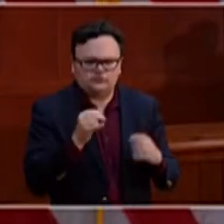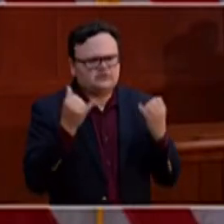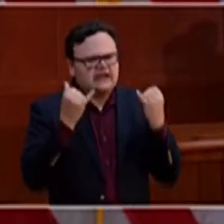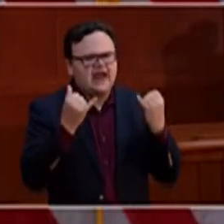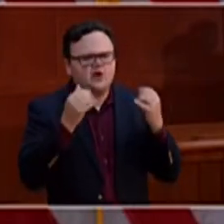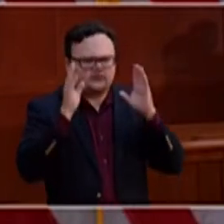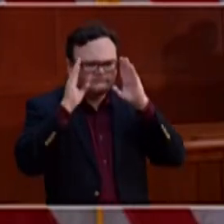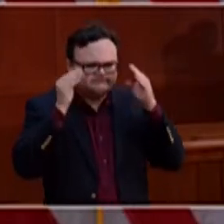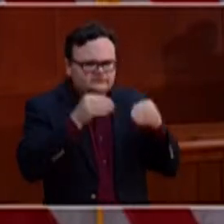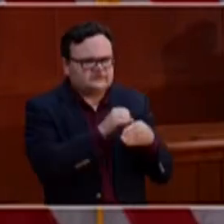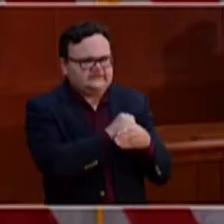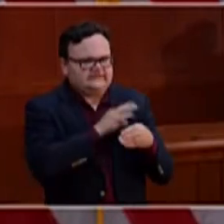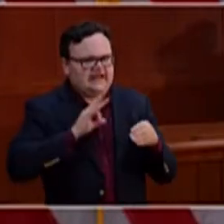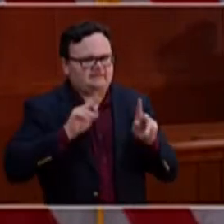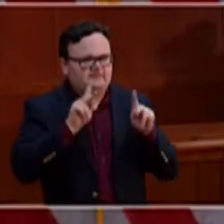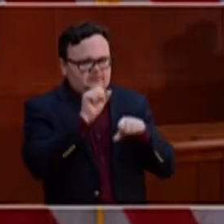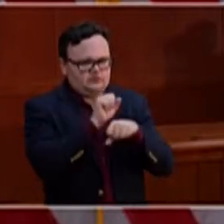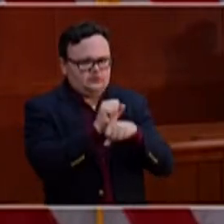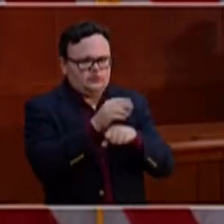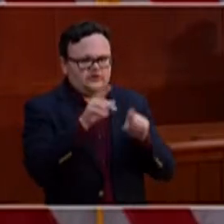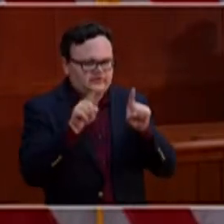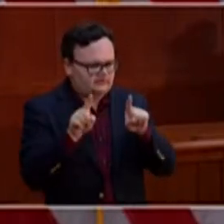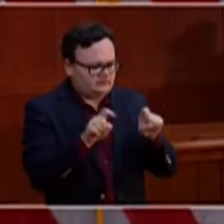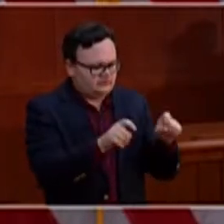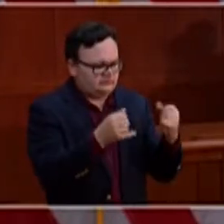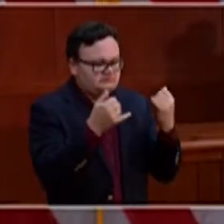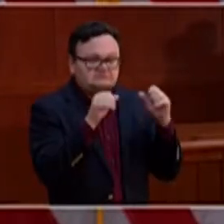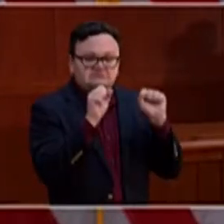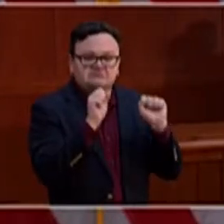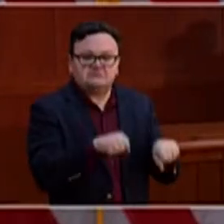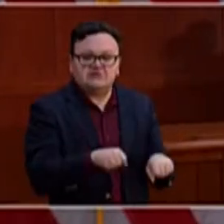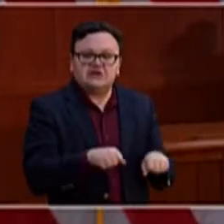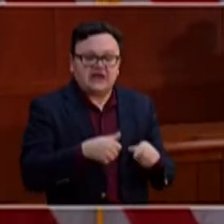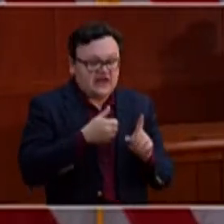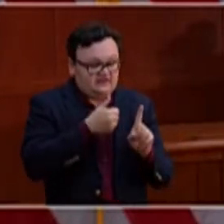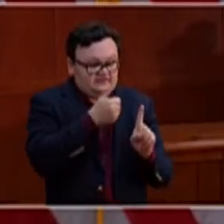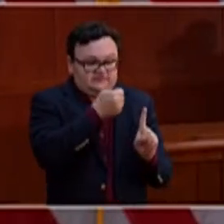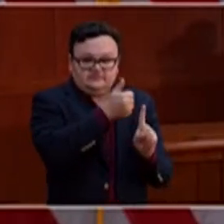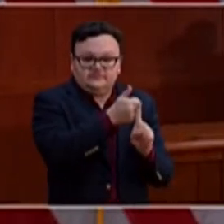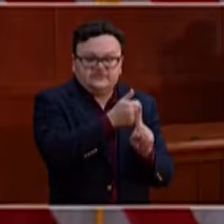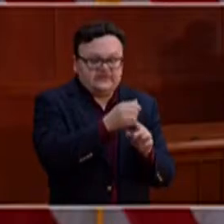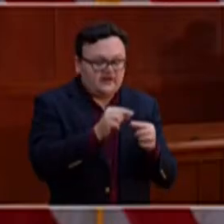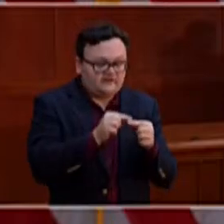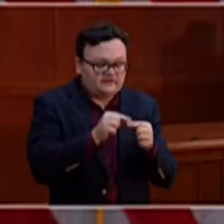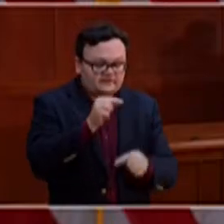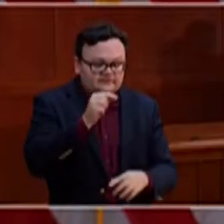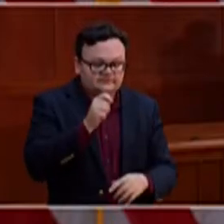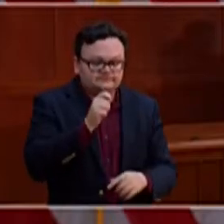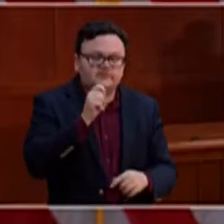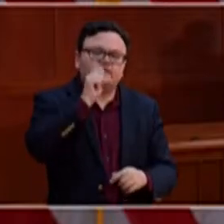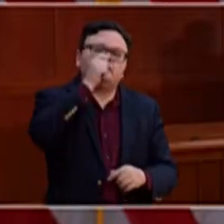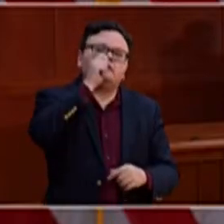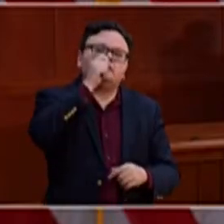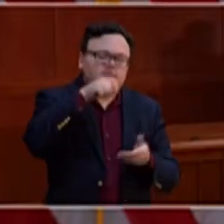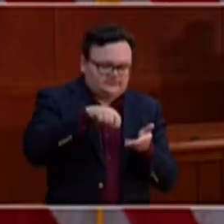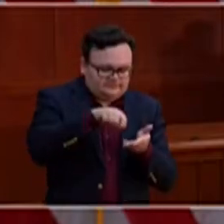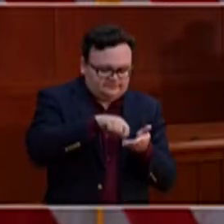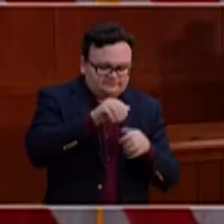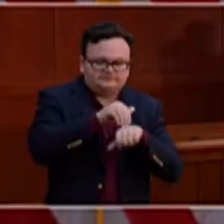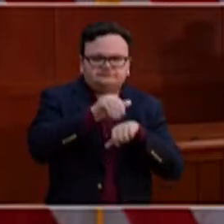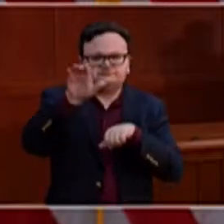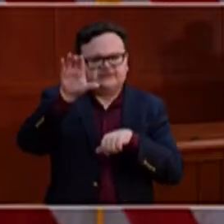in place, and it's a self-swab, and we've got a good company that's dedicated to this. So we've gone through and